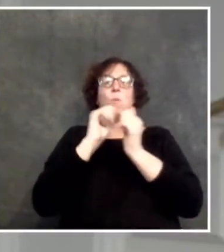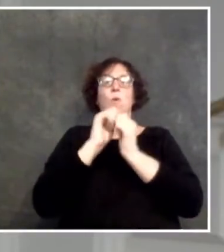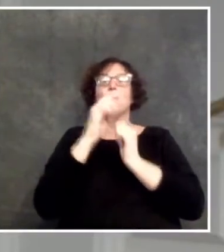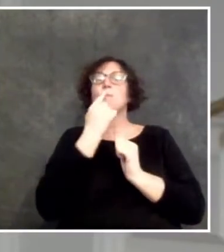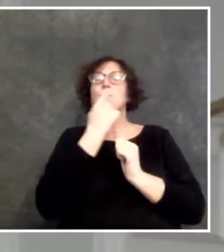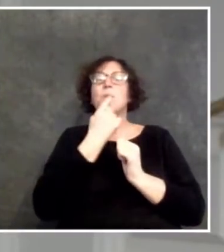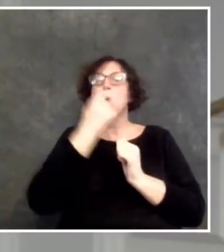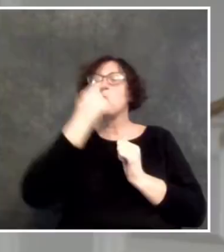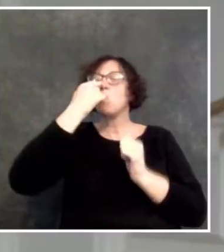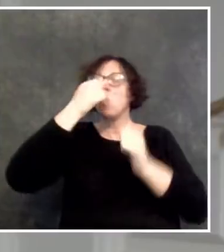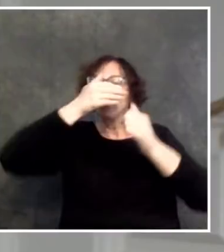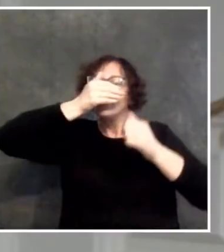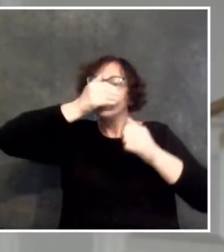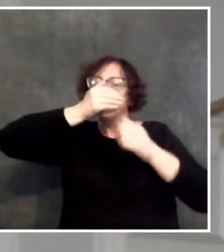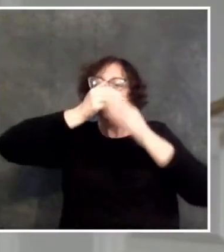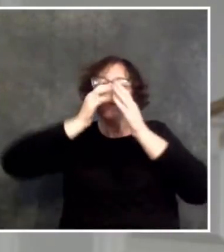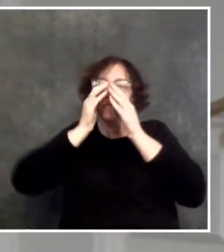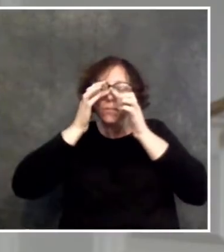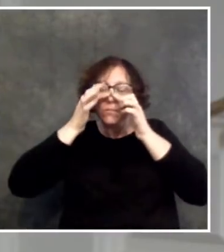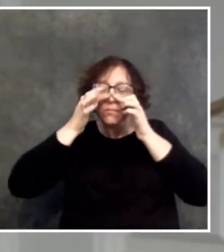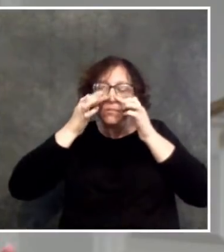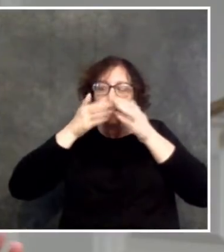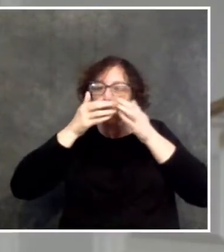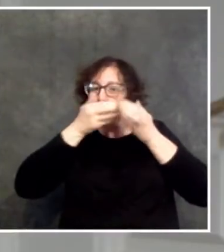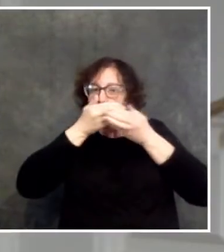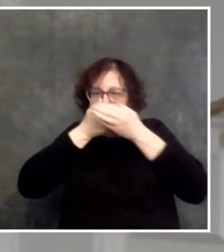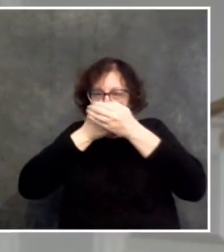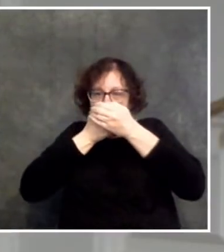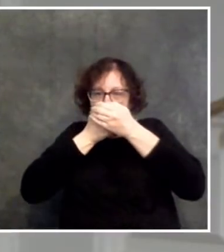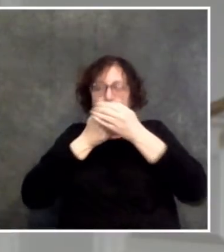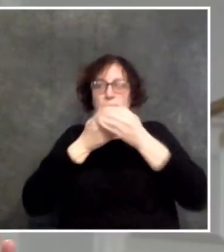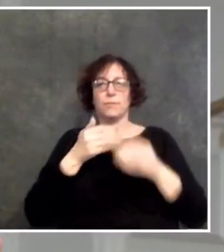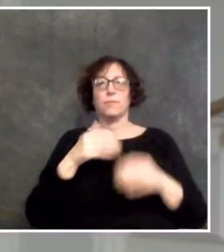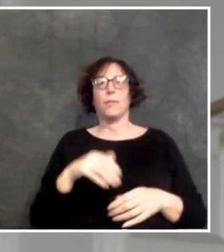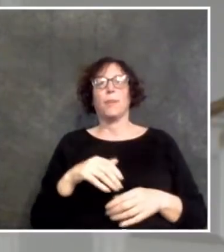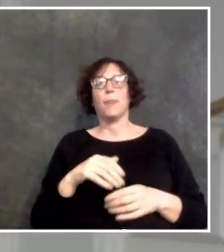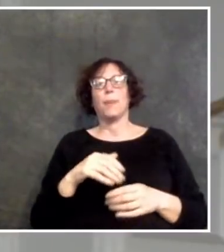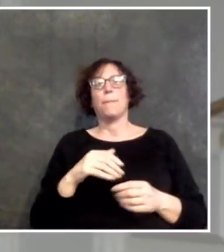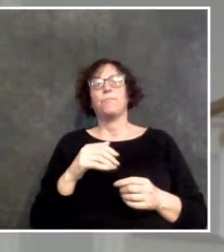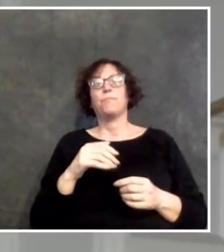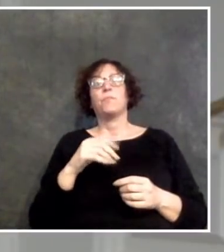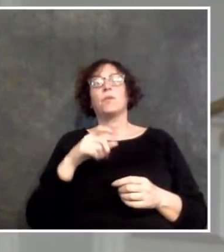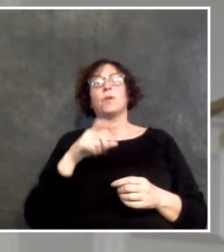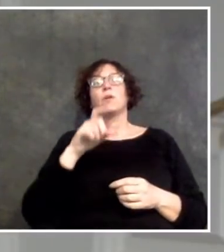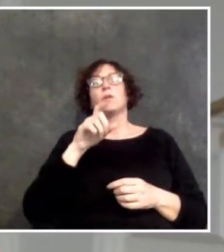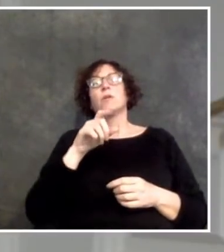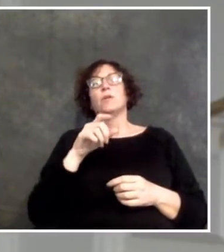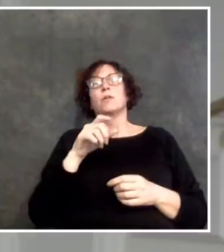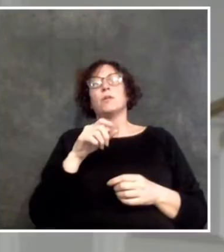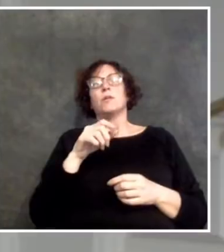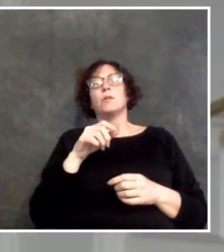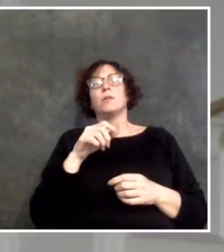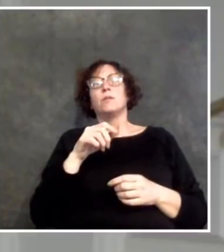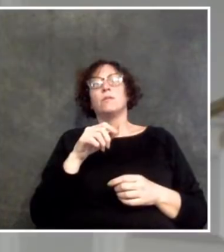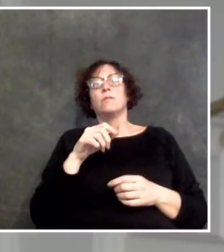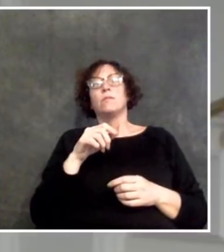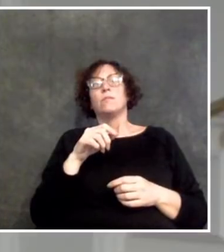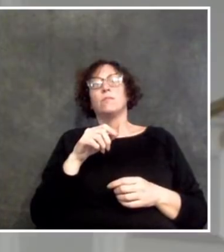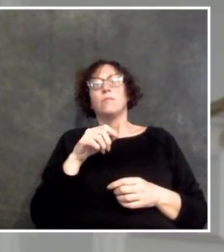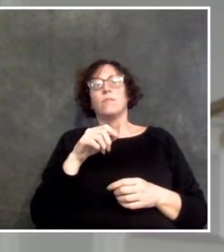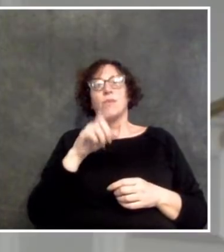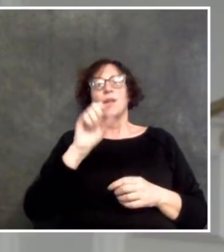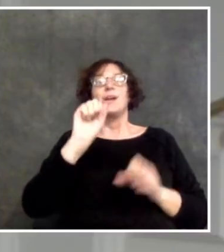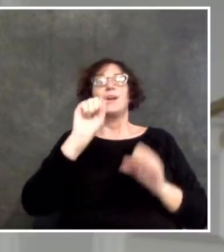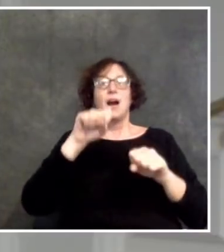can hand wash them in soap and water, just regular soap and water, nothing fancy. And that